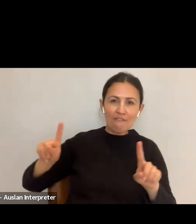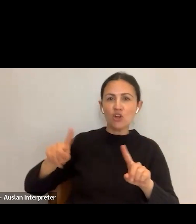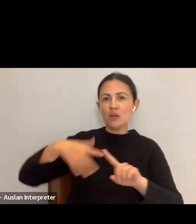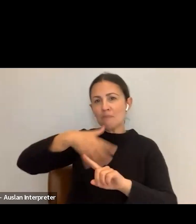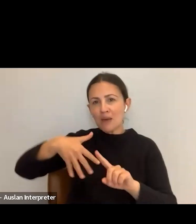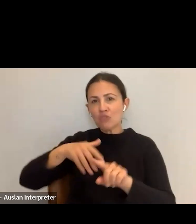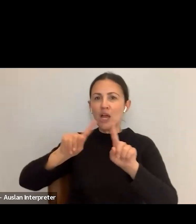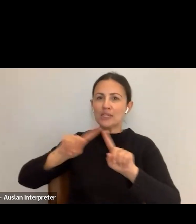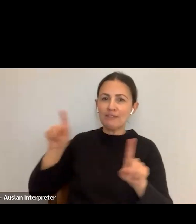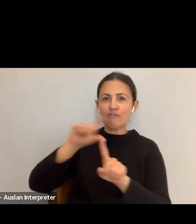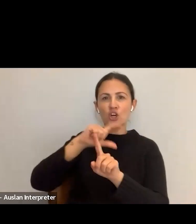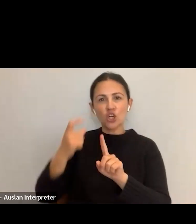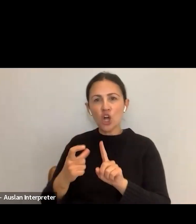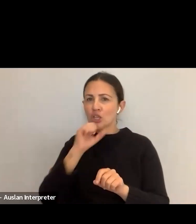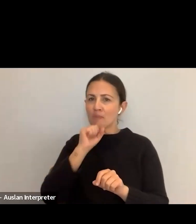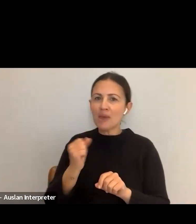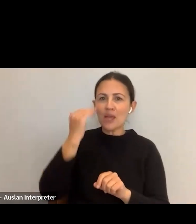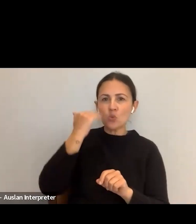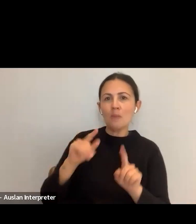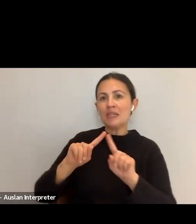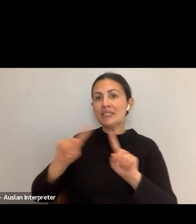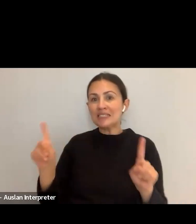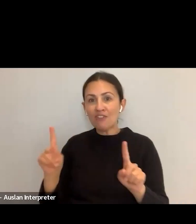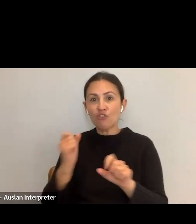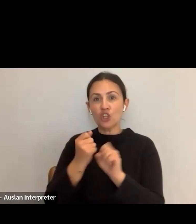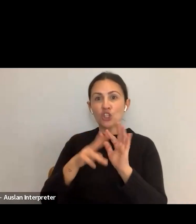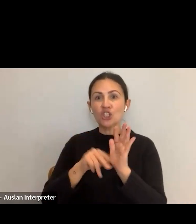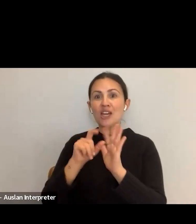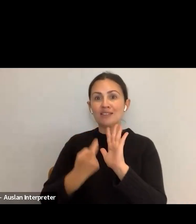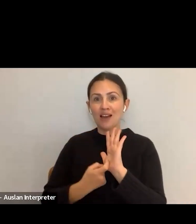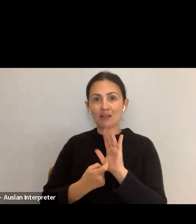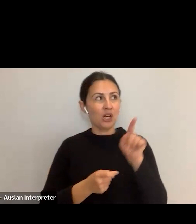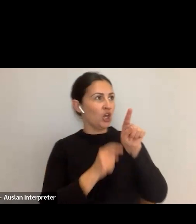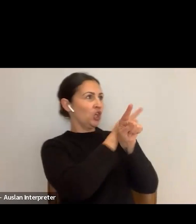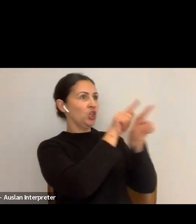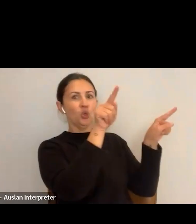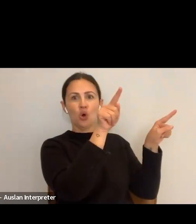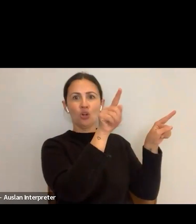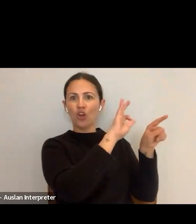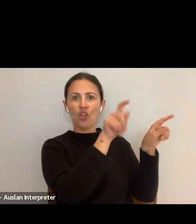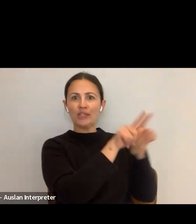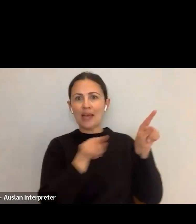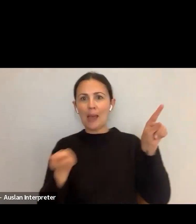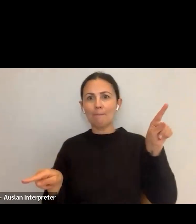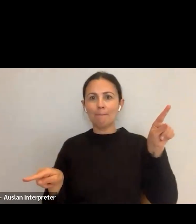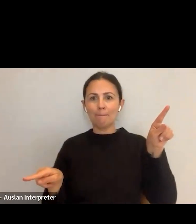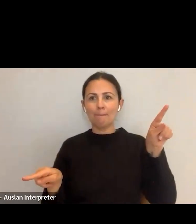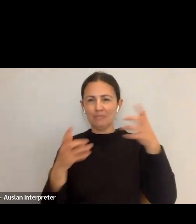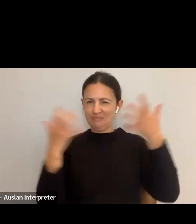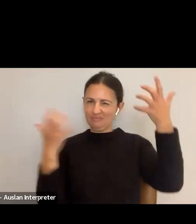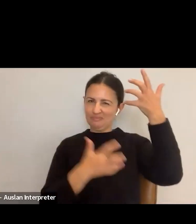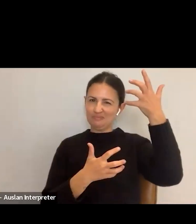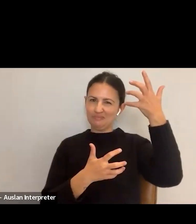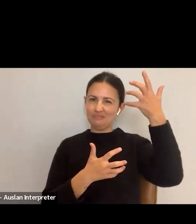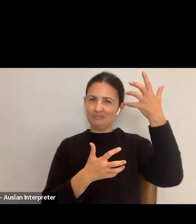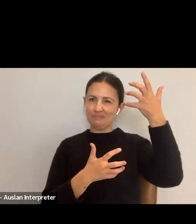is a major missed opportunity. I mean, how do you plan, how do you agenda for an audience